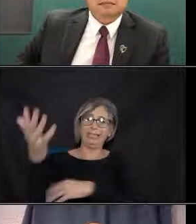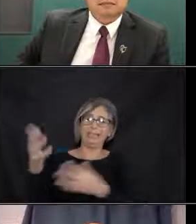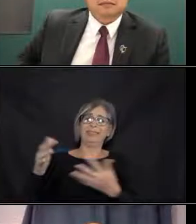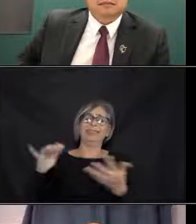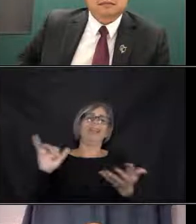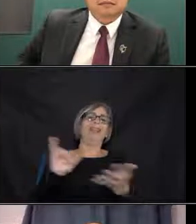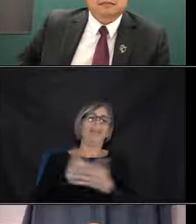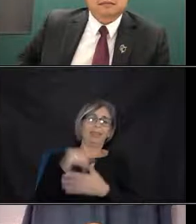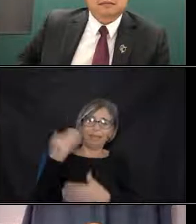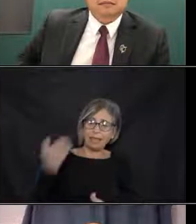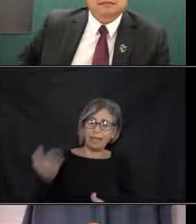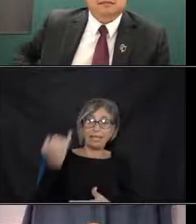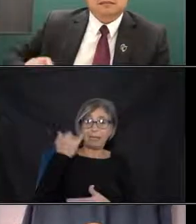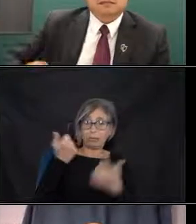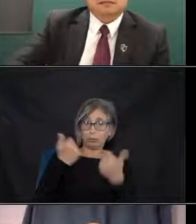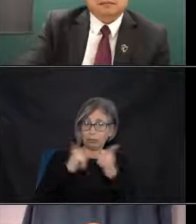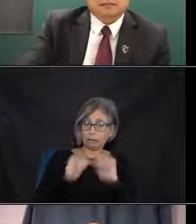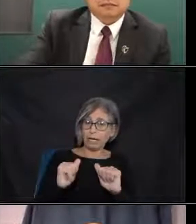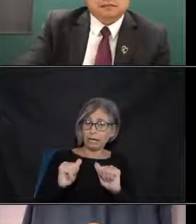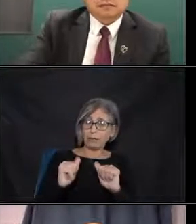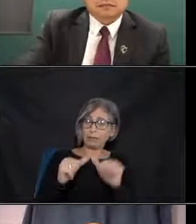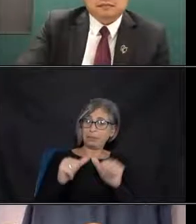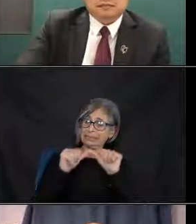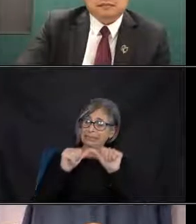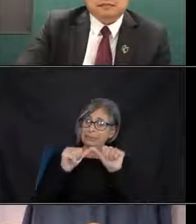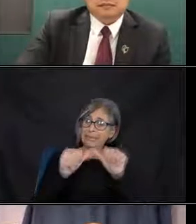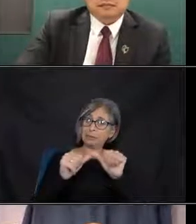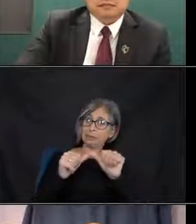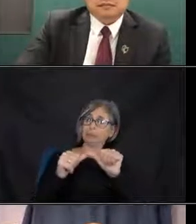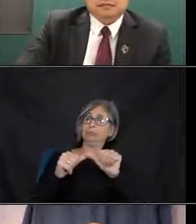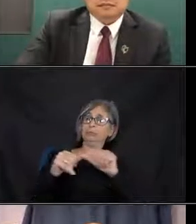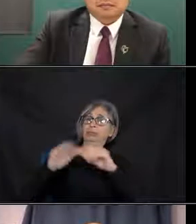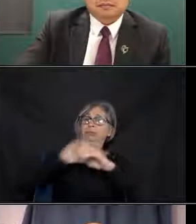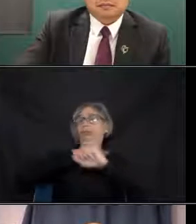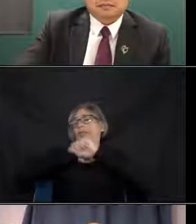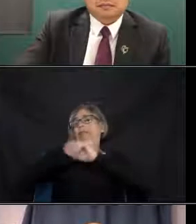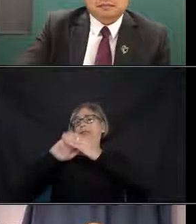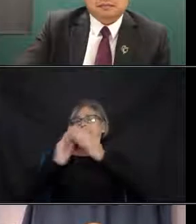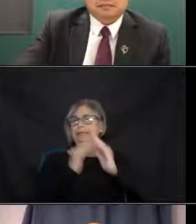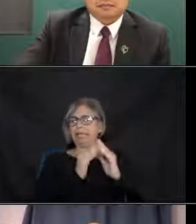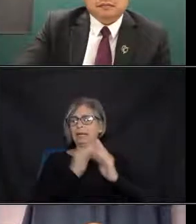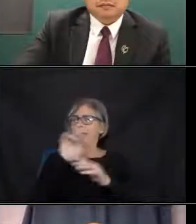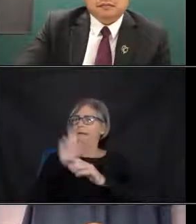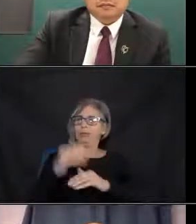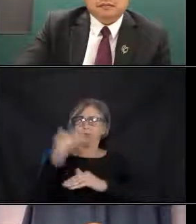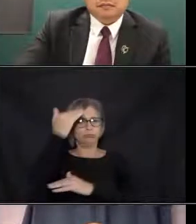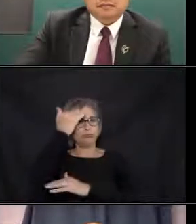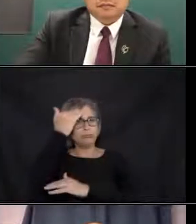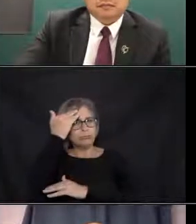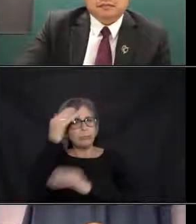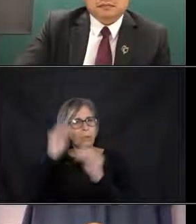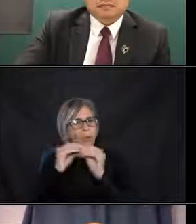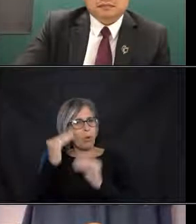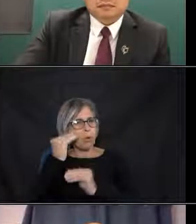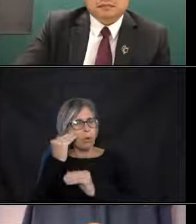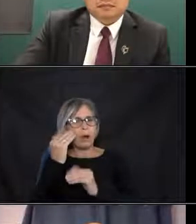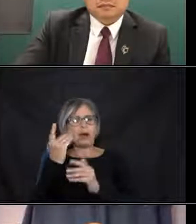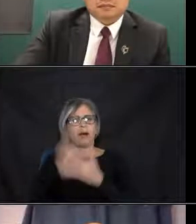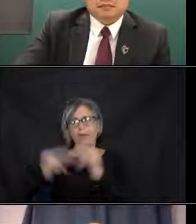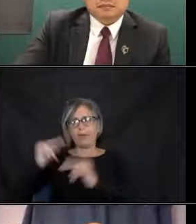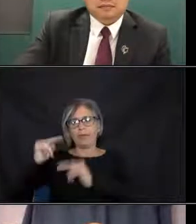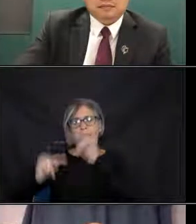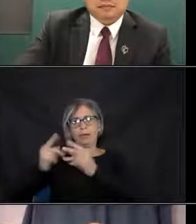that if we are trying to be a sustainable and resilient city, we need to be more cognizant of the building that we're